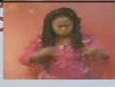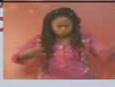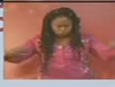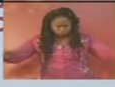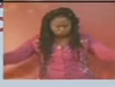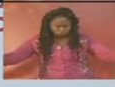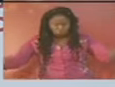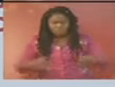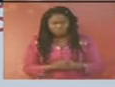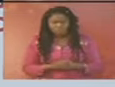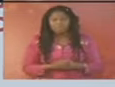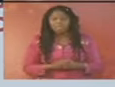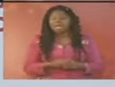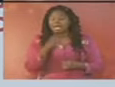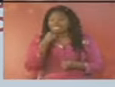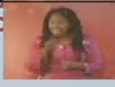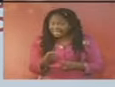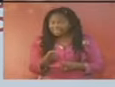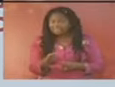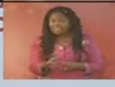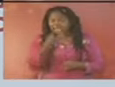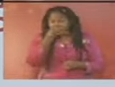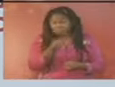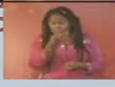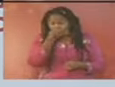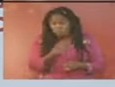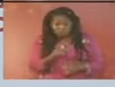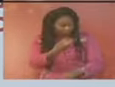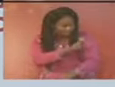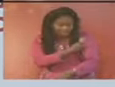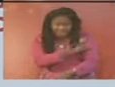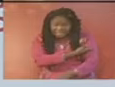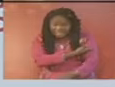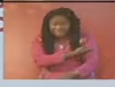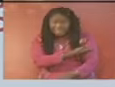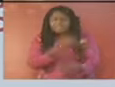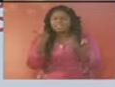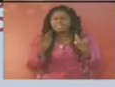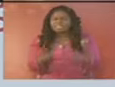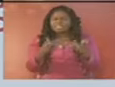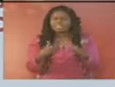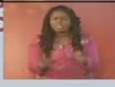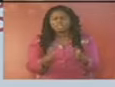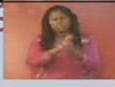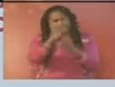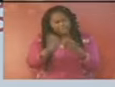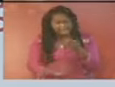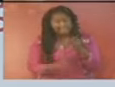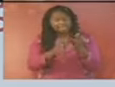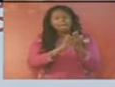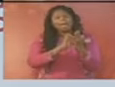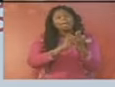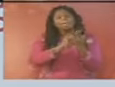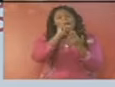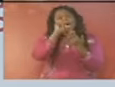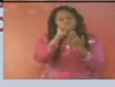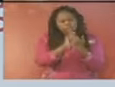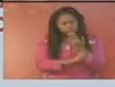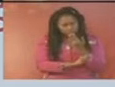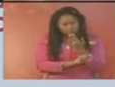by around March of next year. Why is that? I want to avoid confusion in the minds of